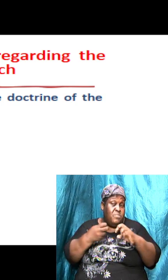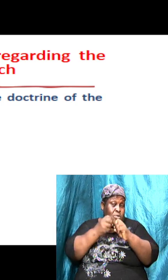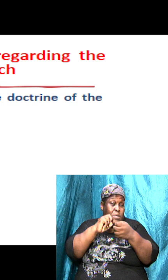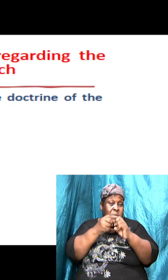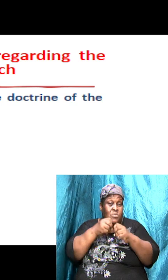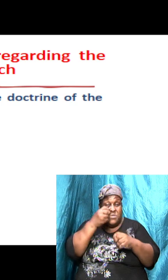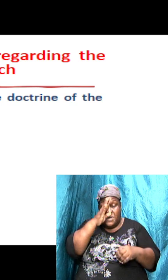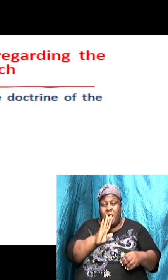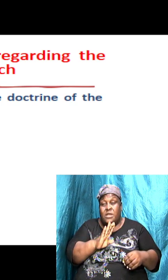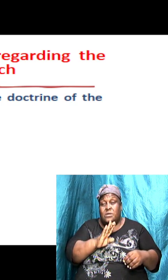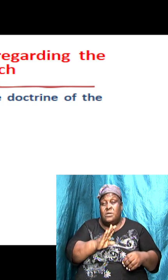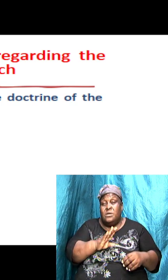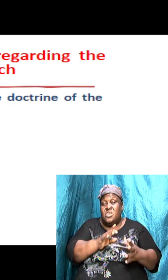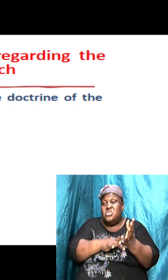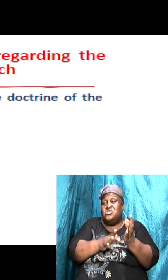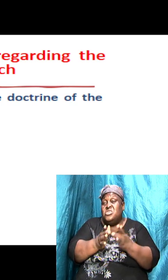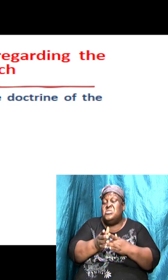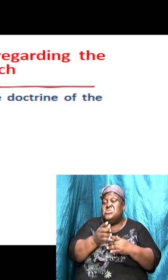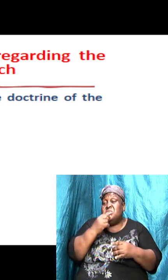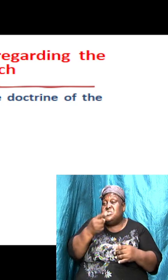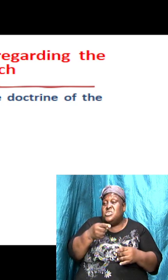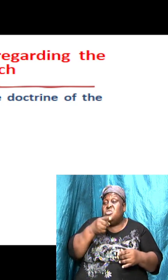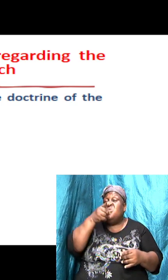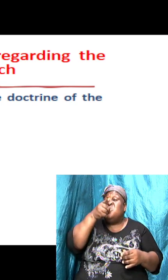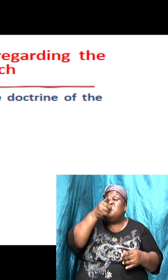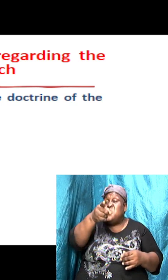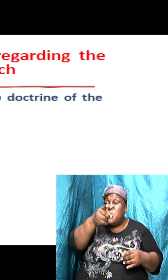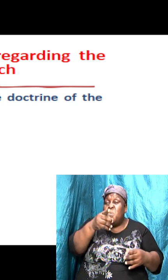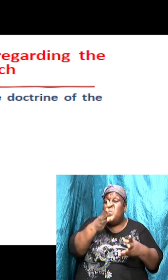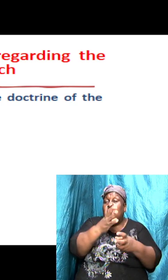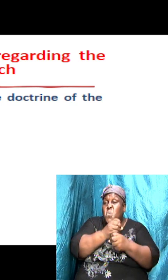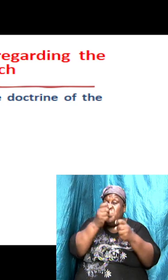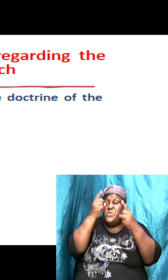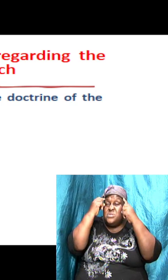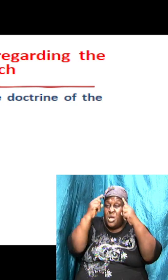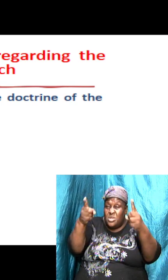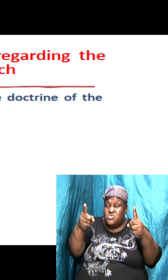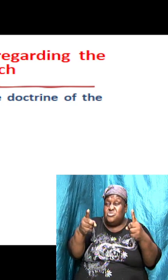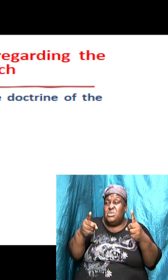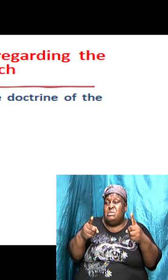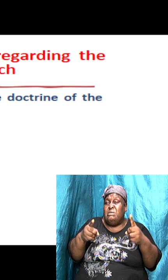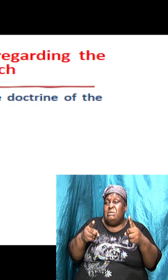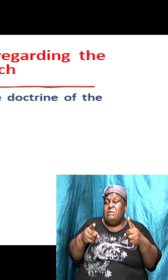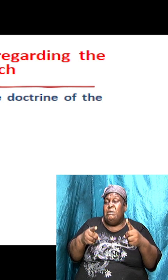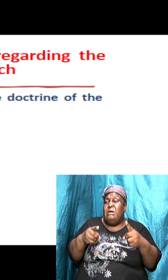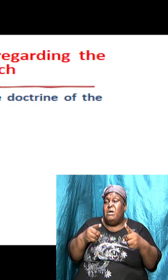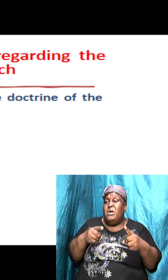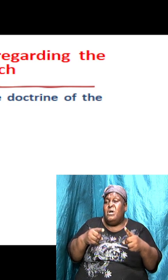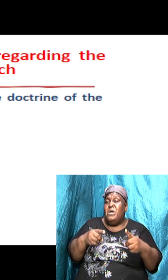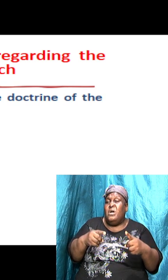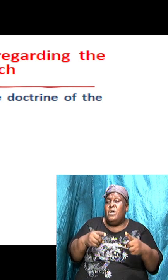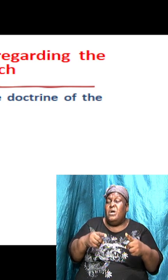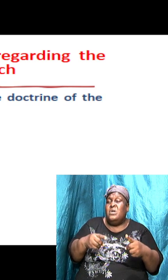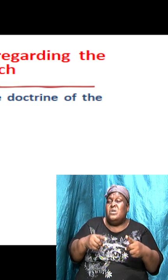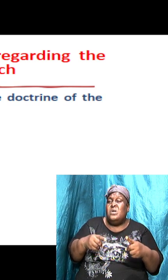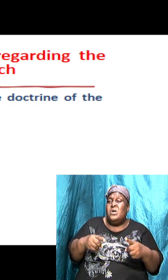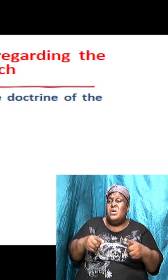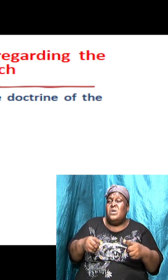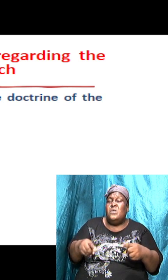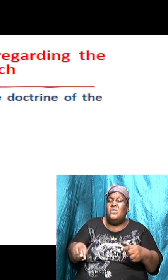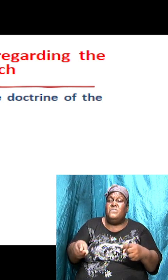you hold the doctrines of Balaam and you hold the doctrine of the Nicolaitan. I have somewhat against you. And he said, listen to me